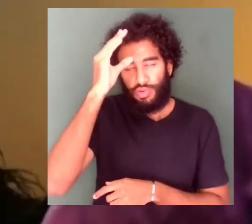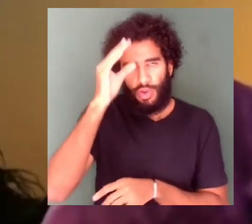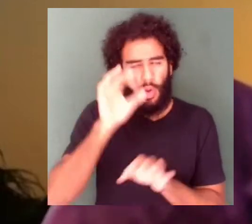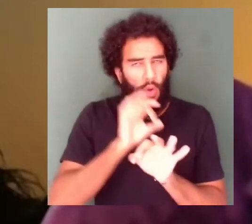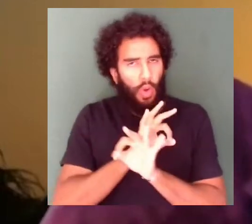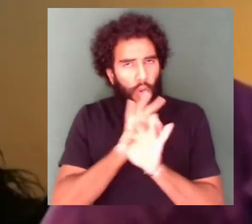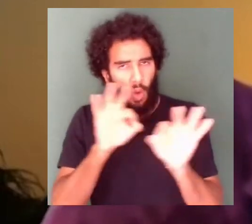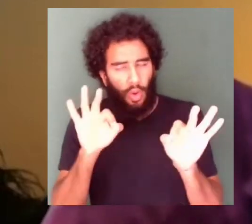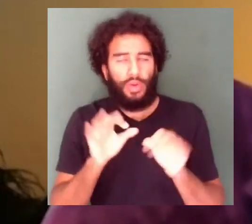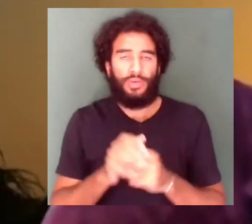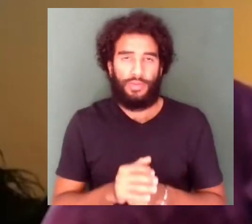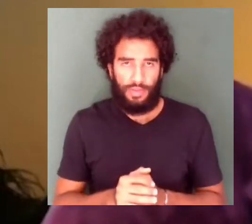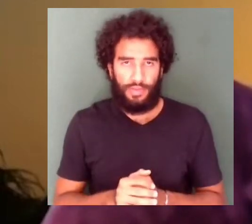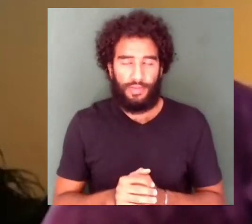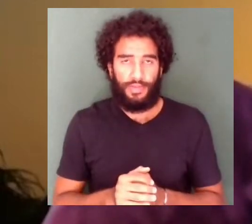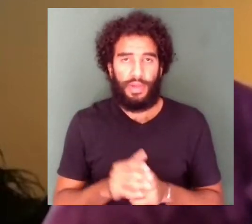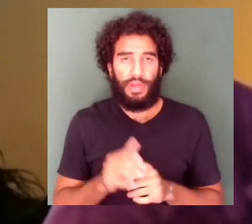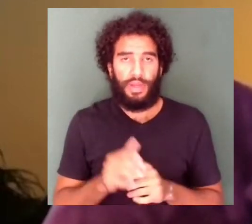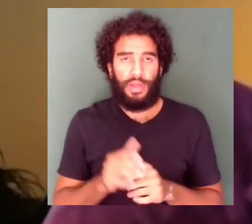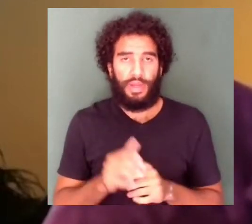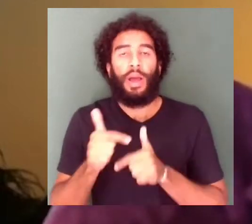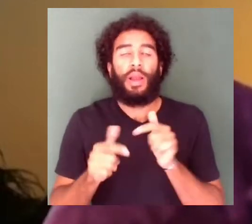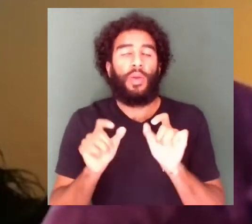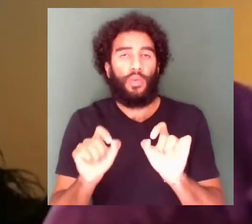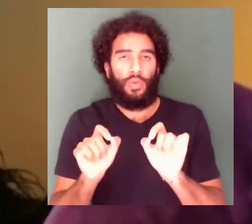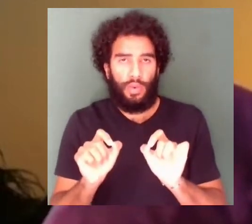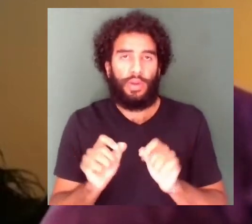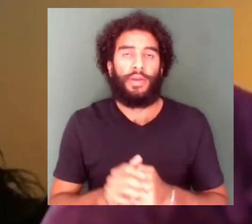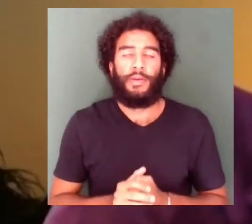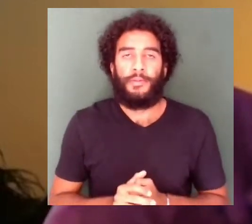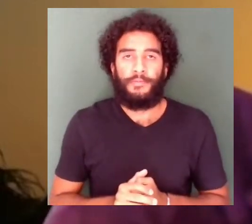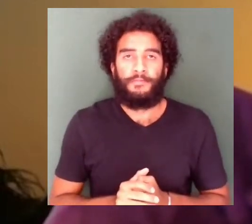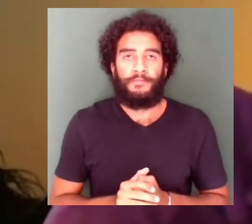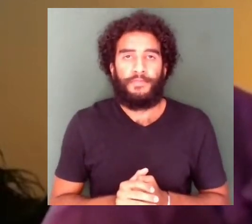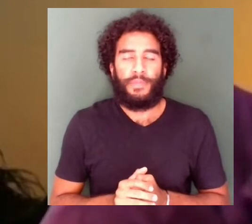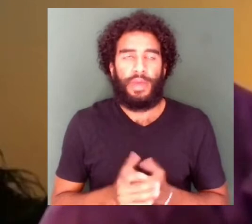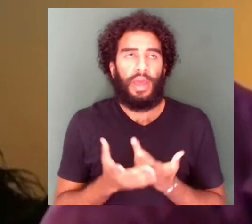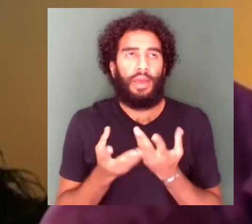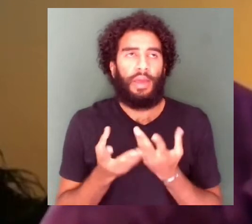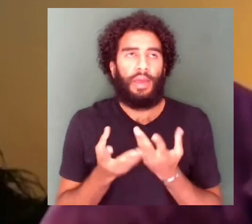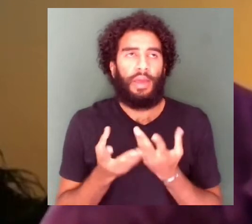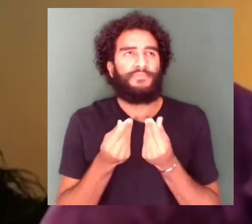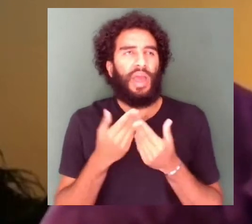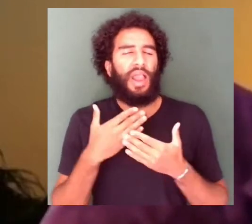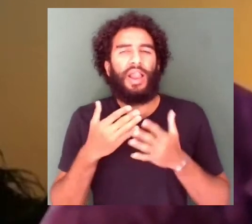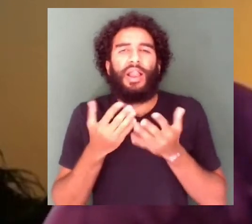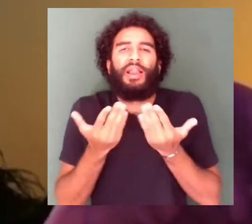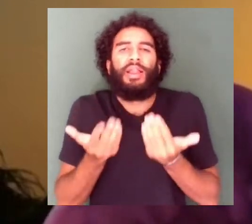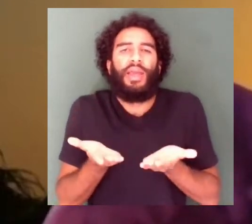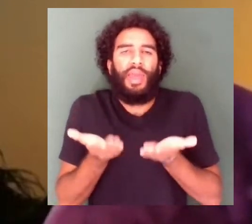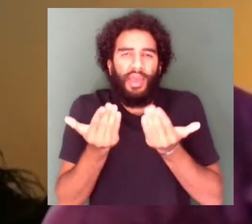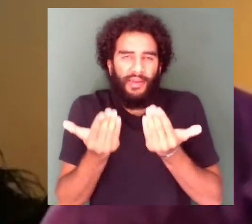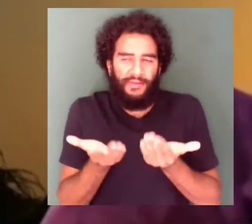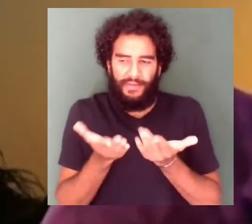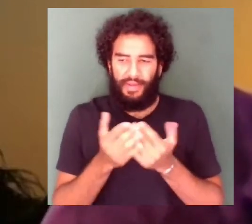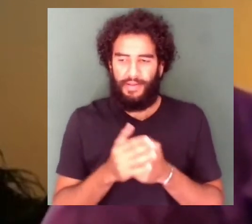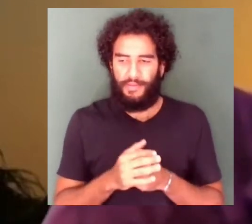campaign, a very positive campaign, and it works with this theme in a